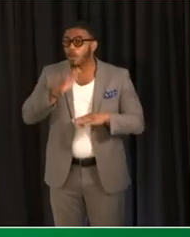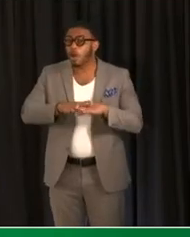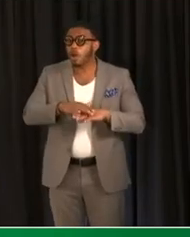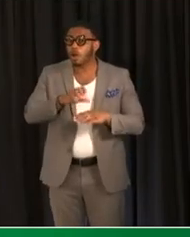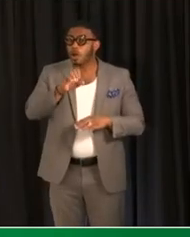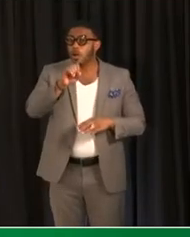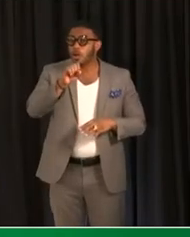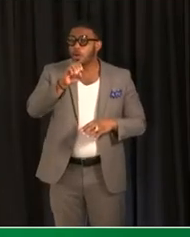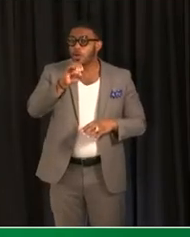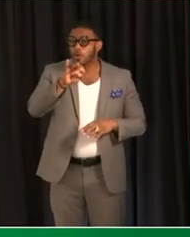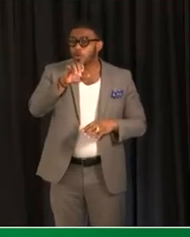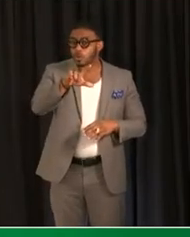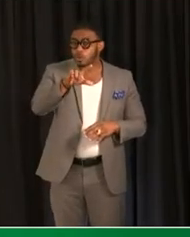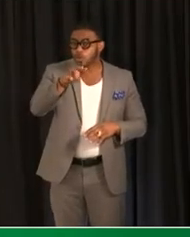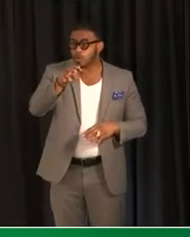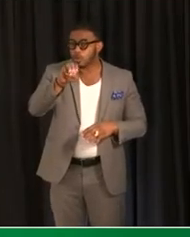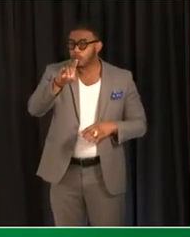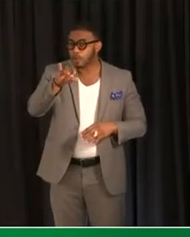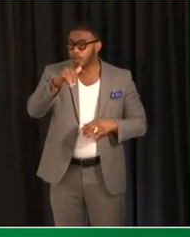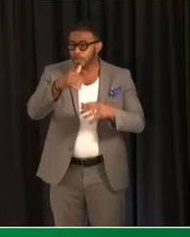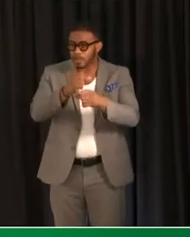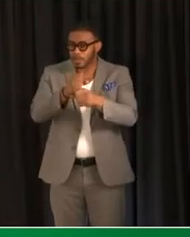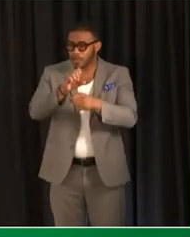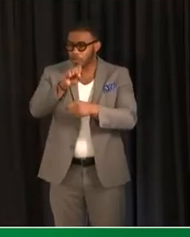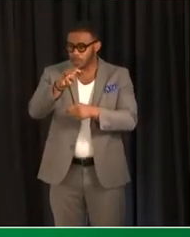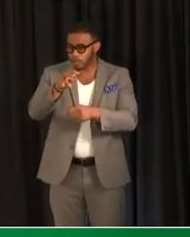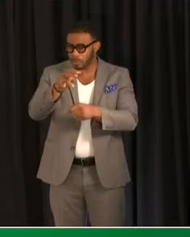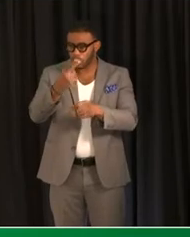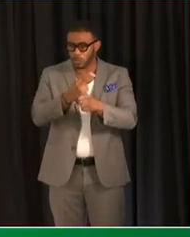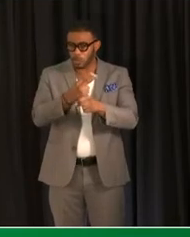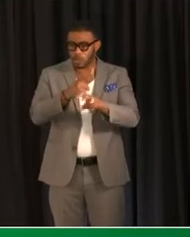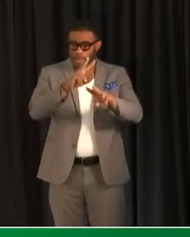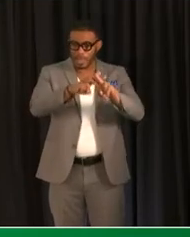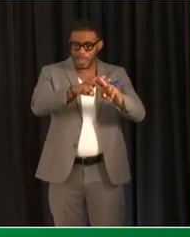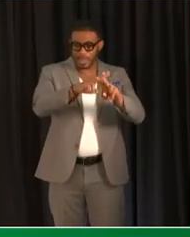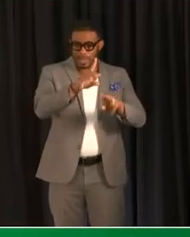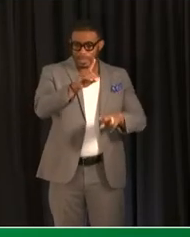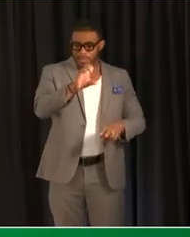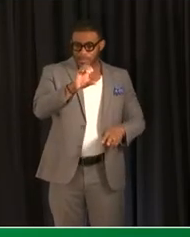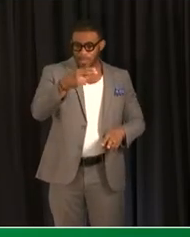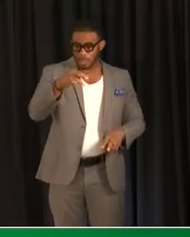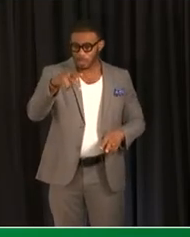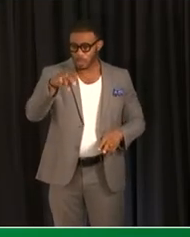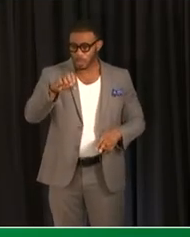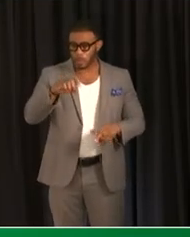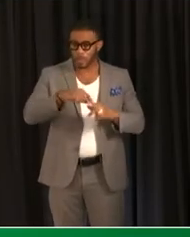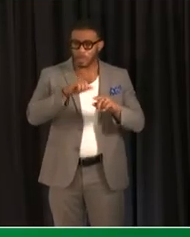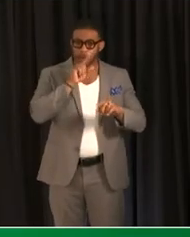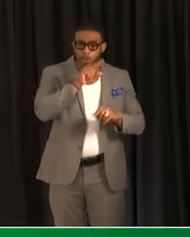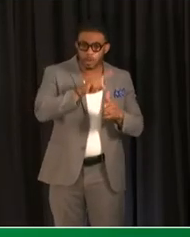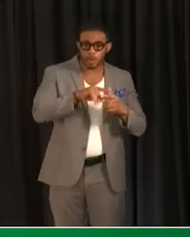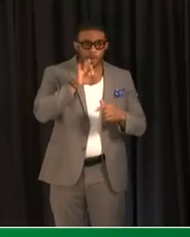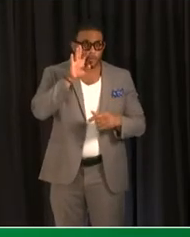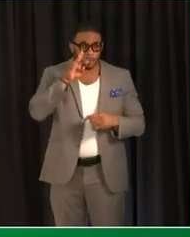conversation. If you're on social media, use the hashtag DCHope on Twitter or in our Facebook feed so we can highlight